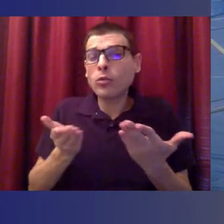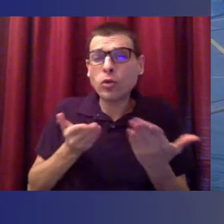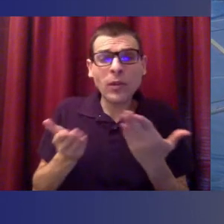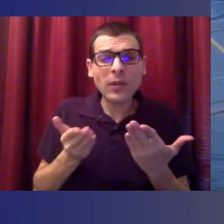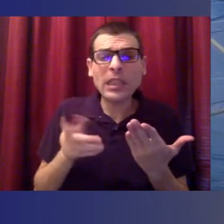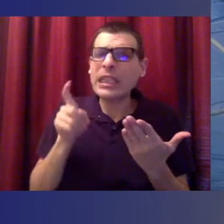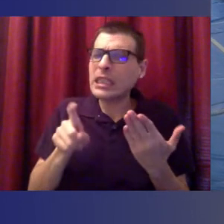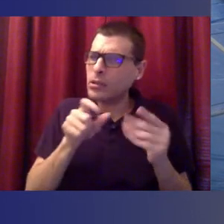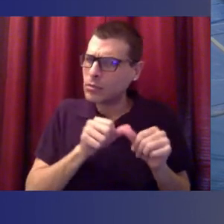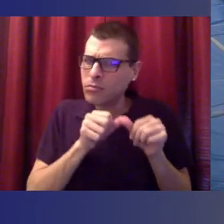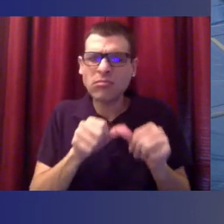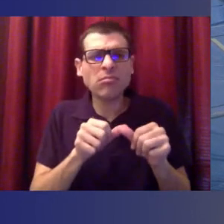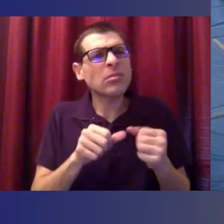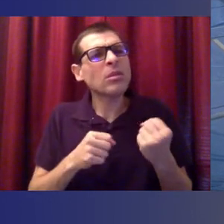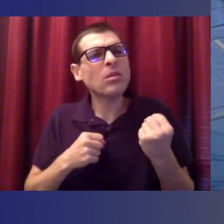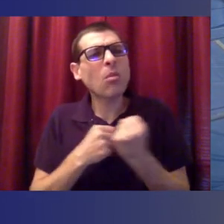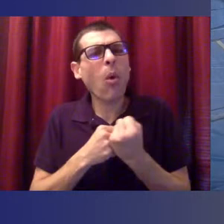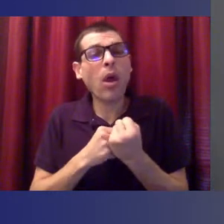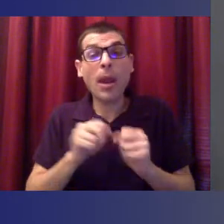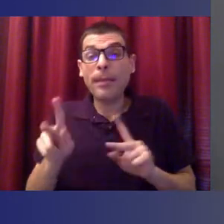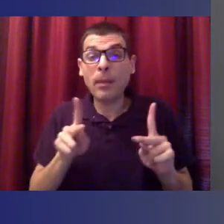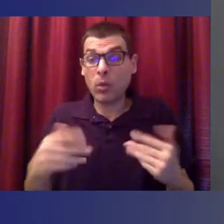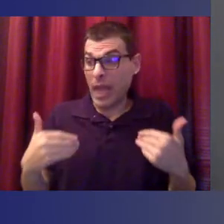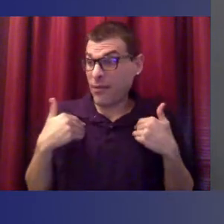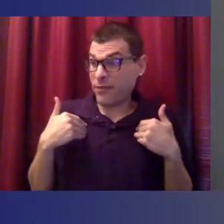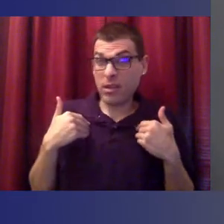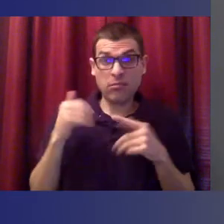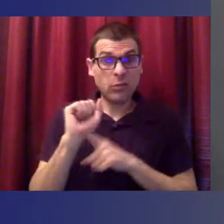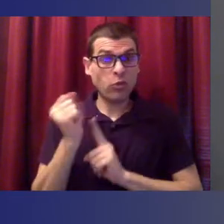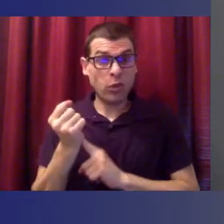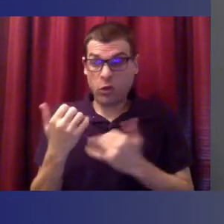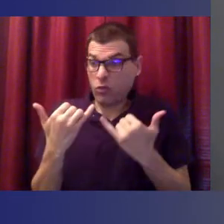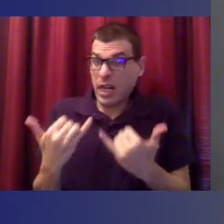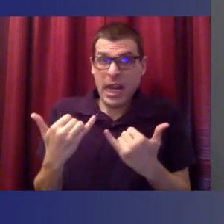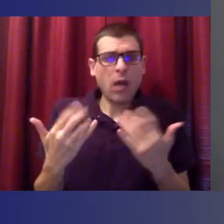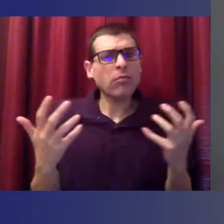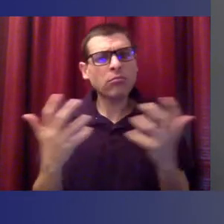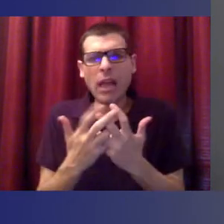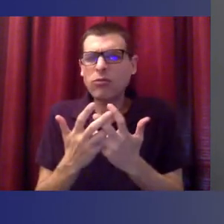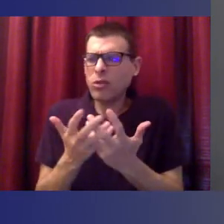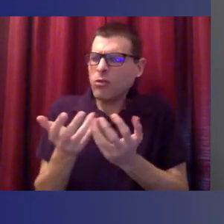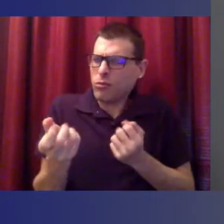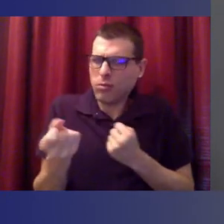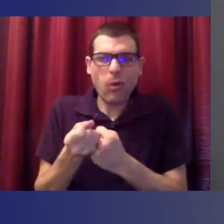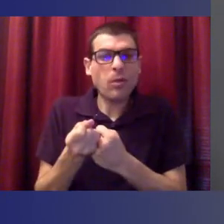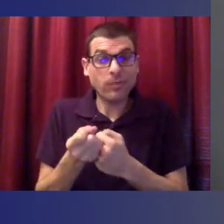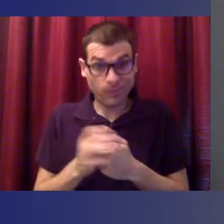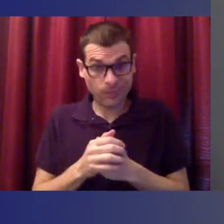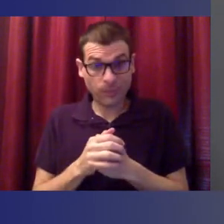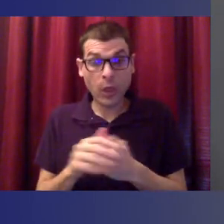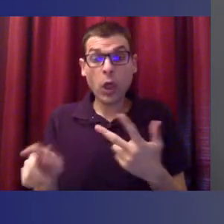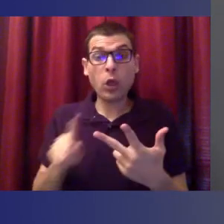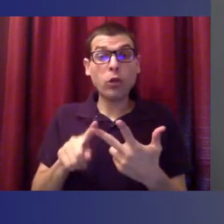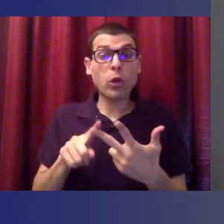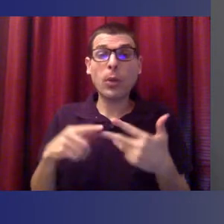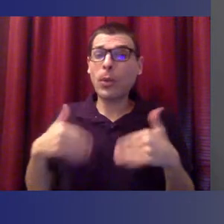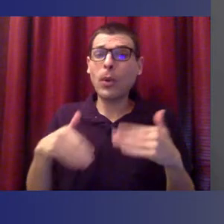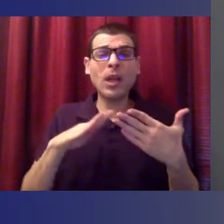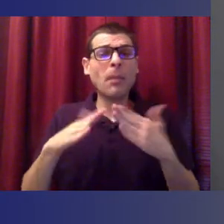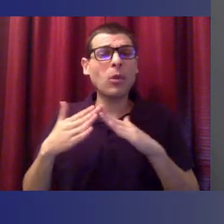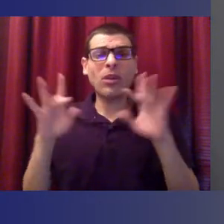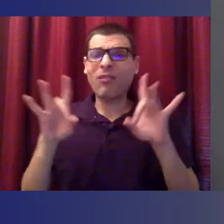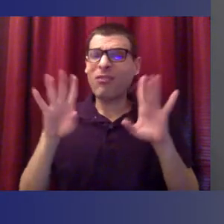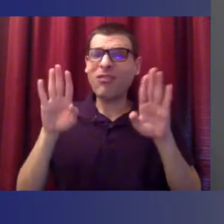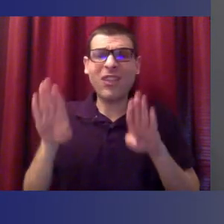are and with what they need. And third, community violence is also a public health